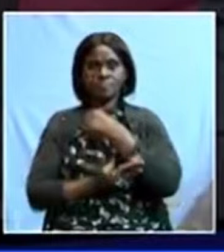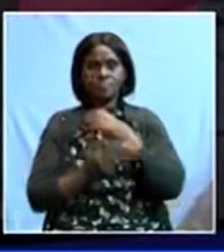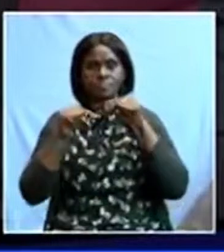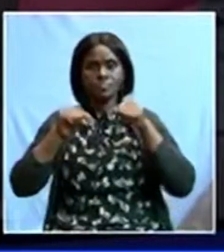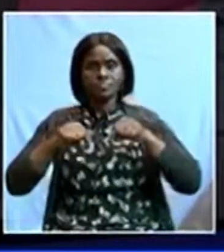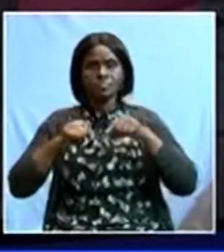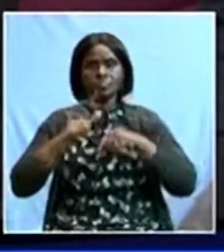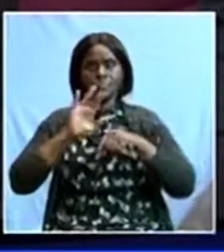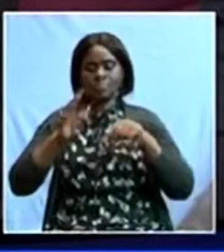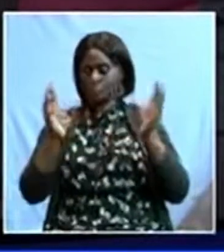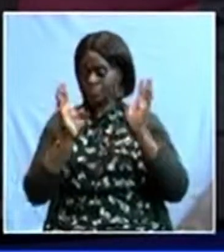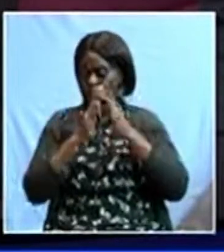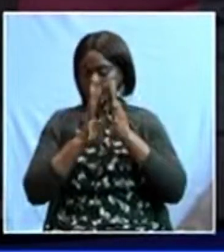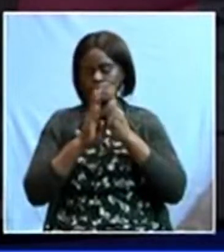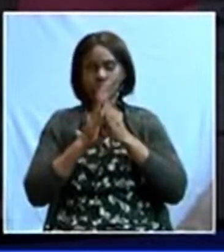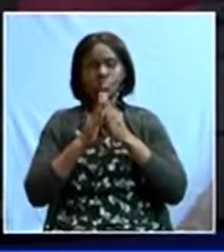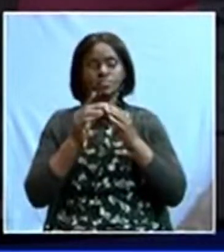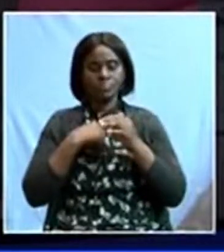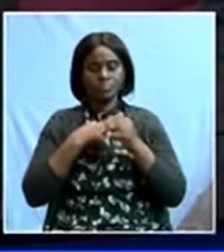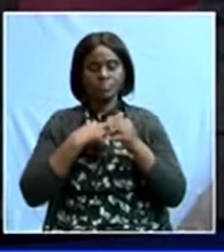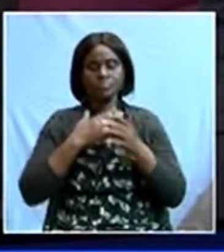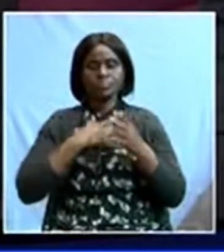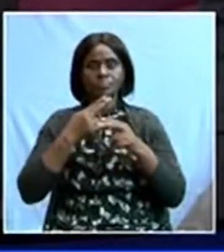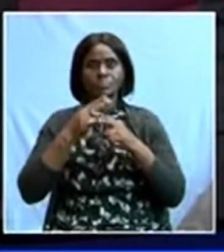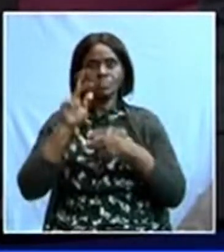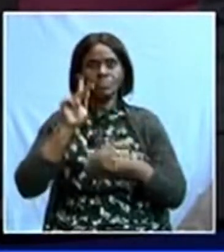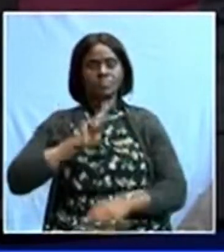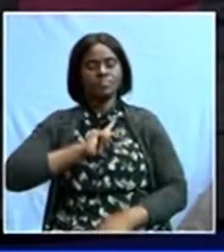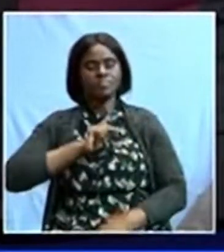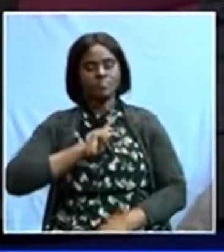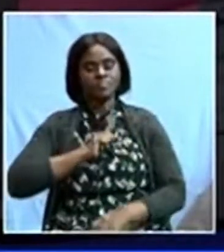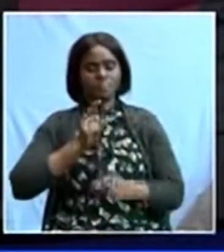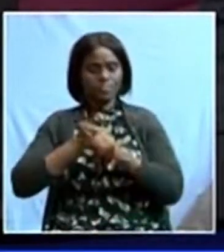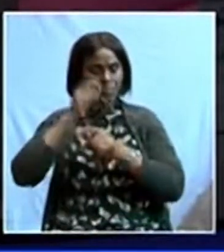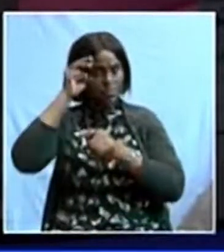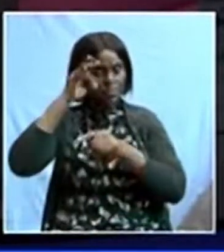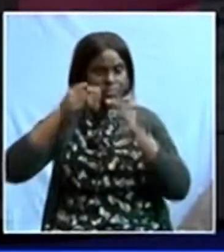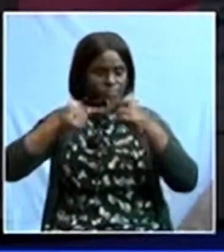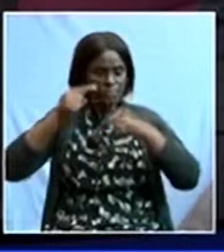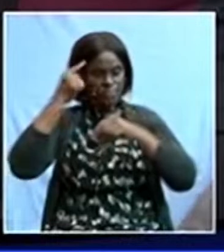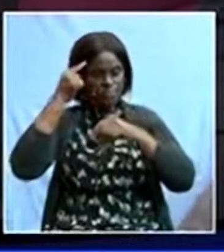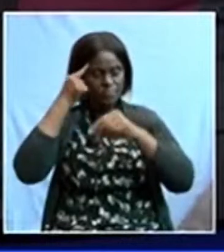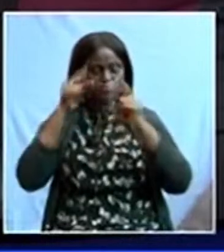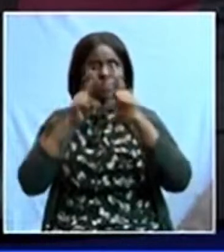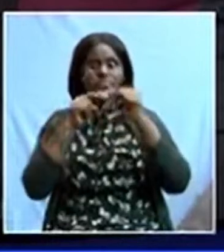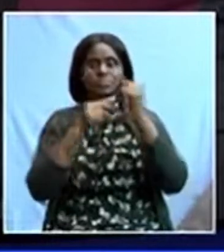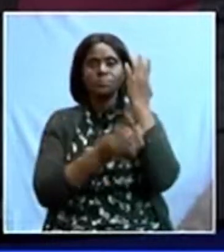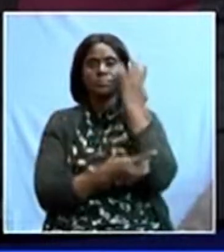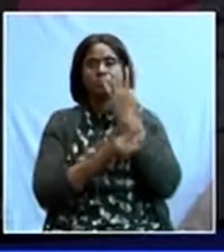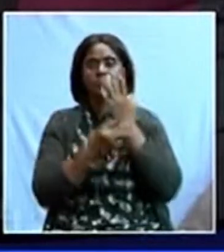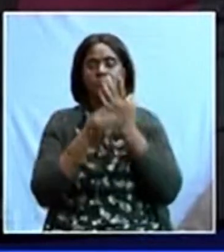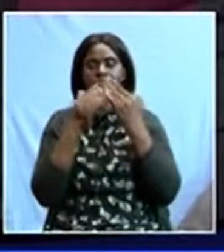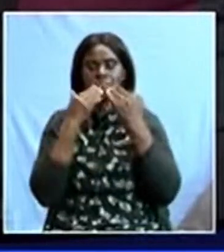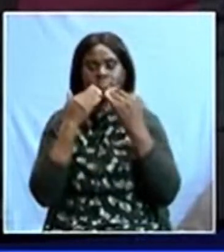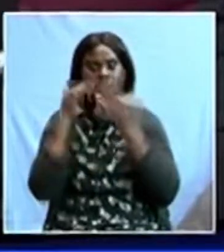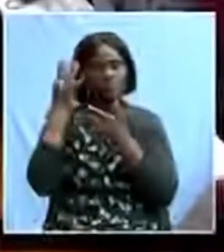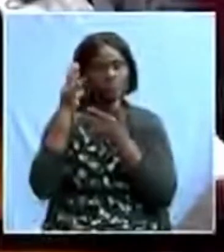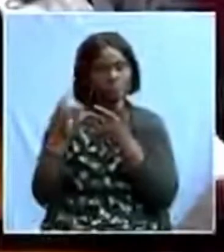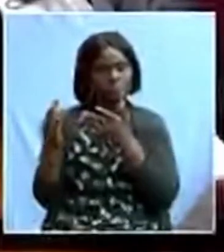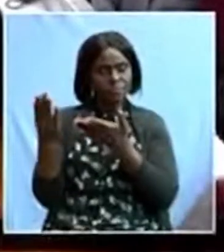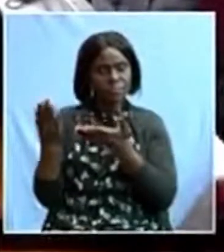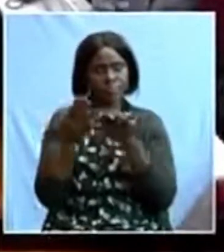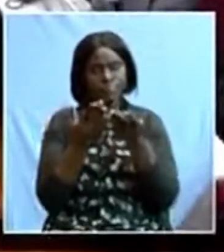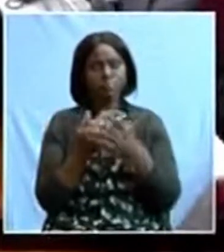your sitting. I'm Kazinga Kennedy from the Ministry of Local Government and Road Development. Thank you. Secretariat.